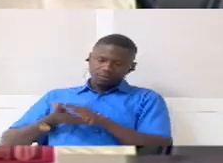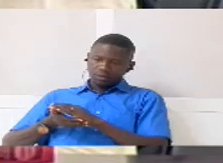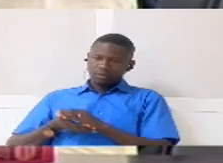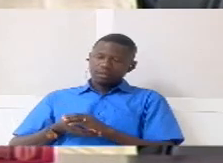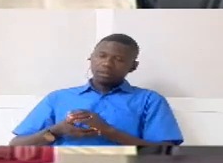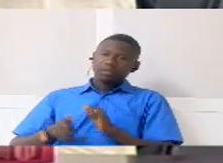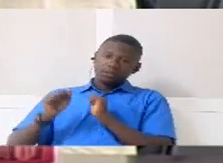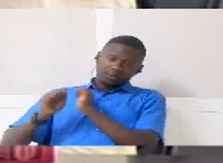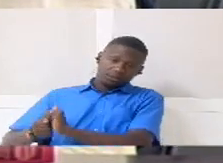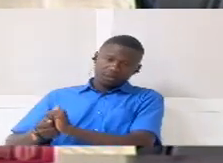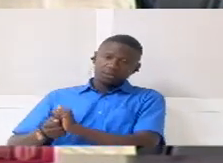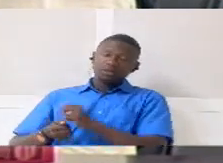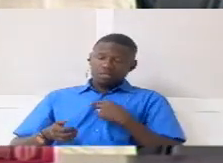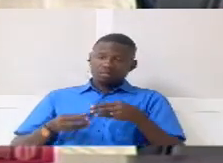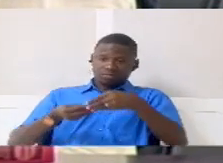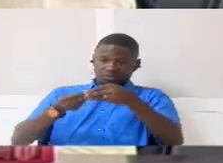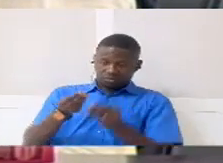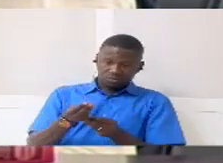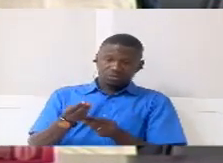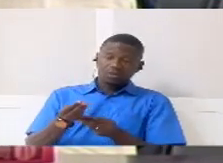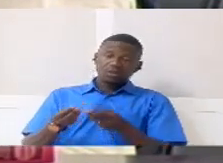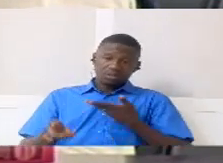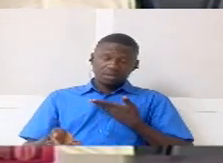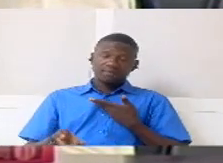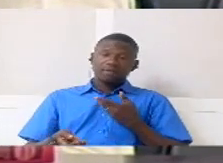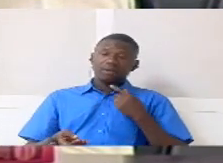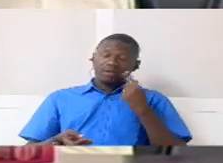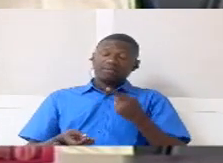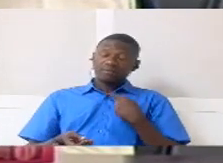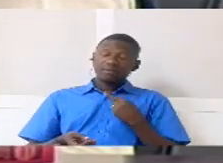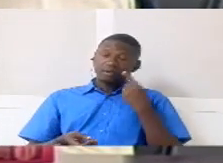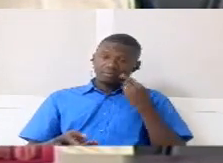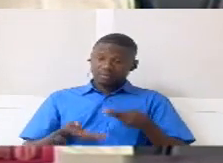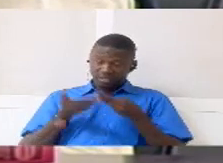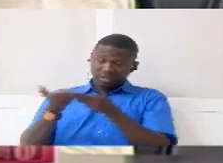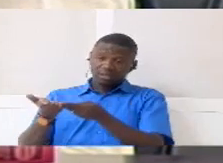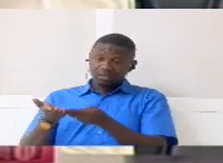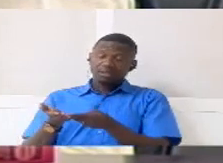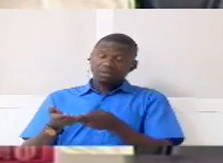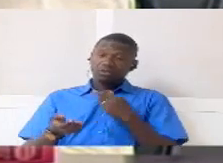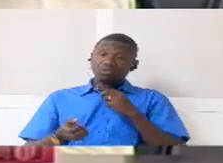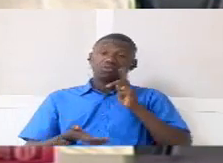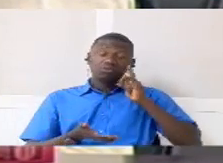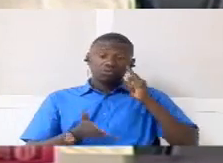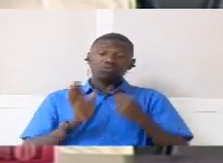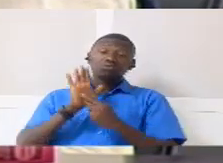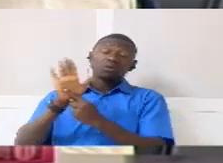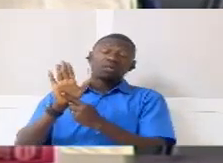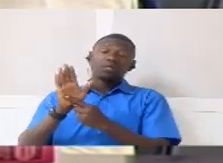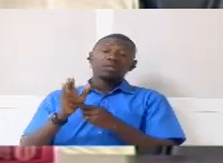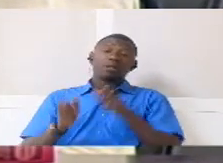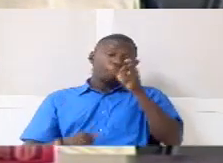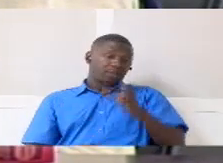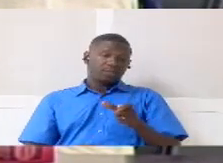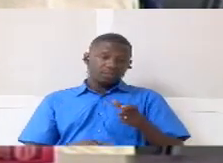present it to the office which directed for the person to be detained to prove that in fact the prisoner has been delivered to the right place. And